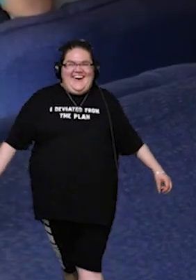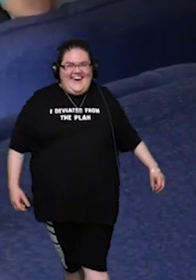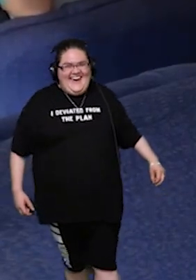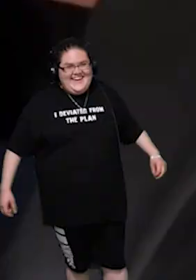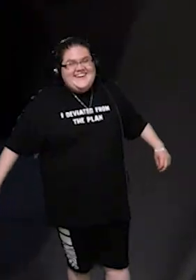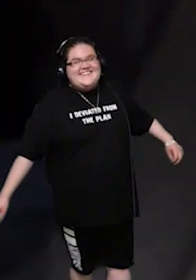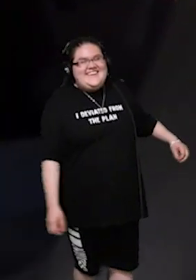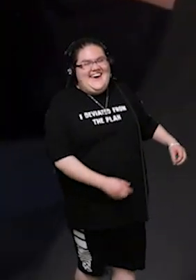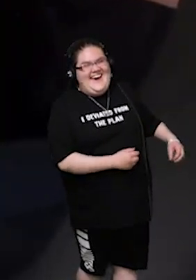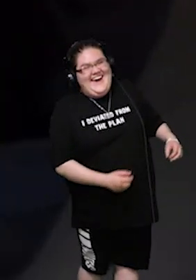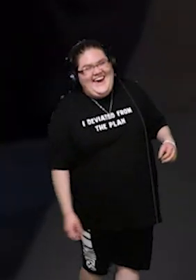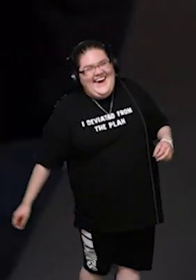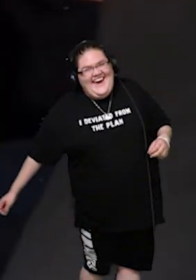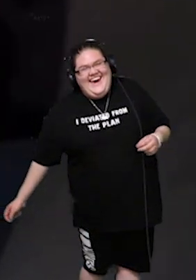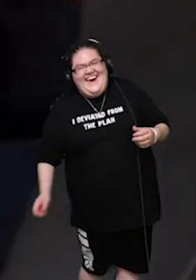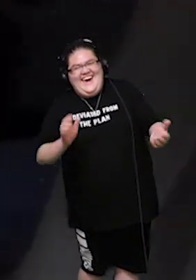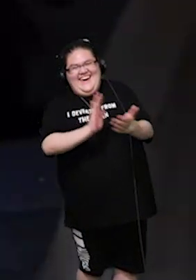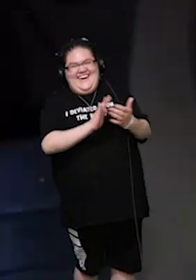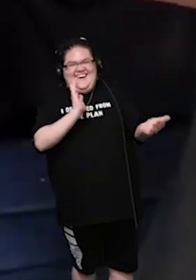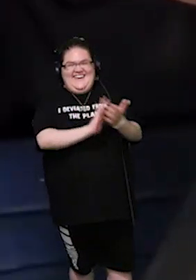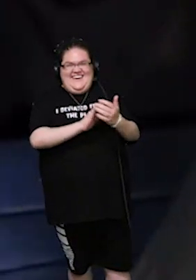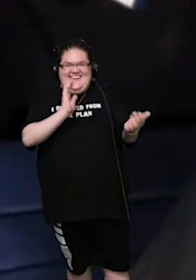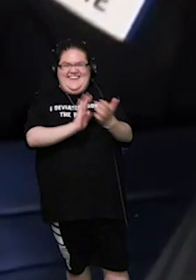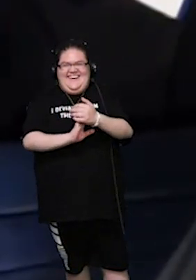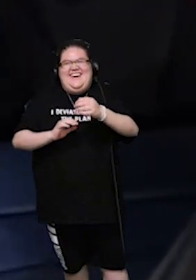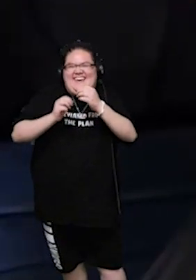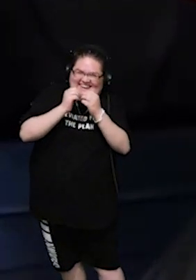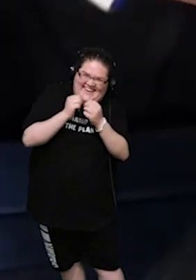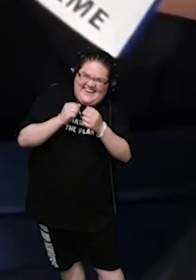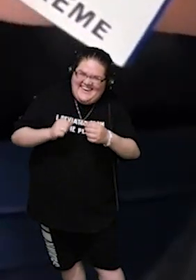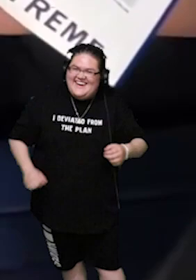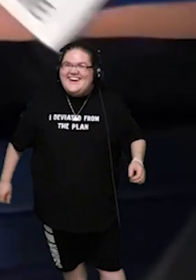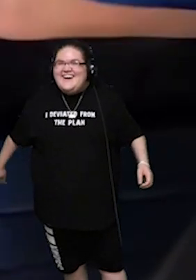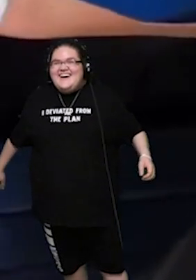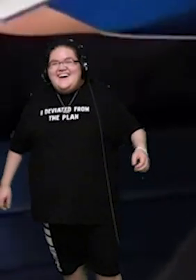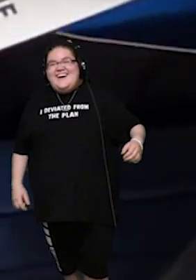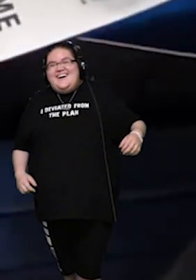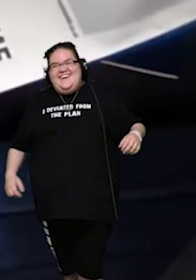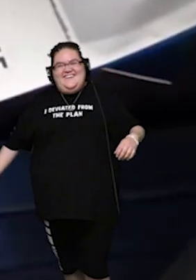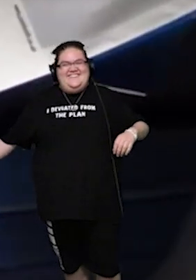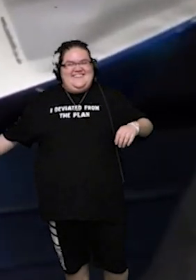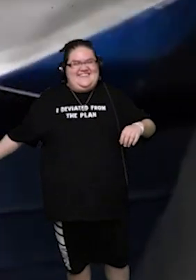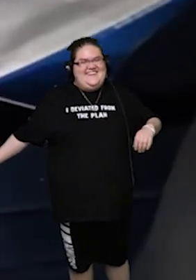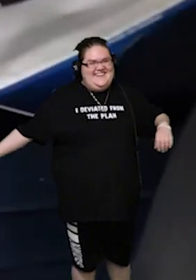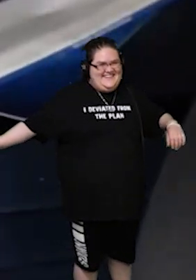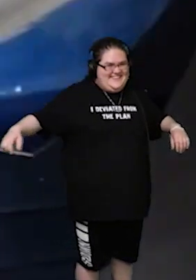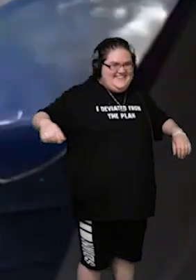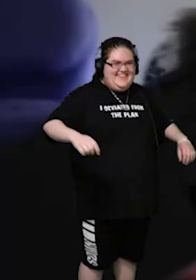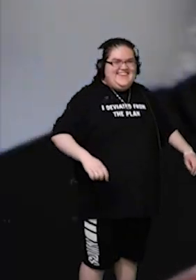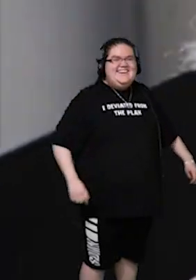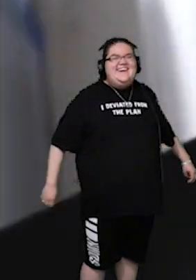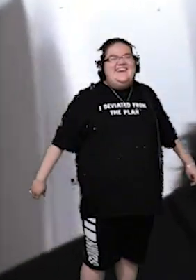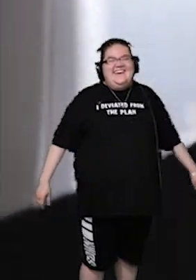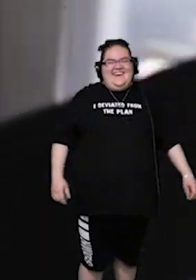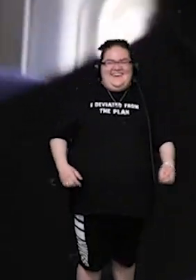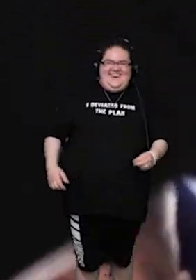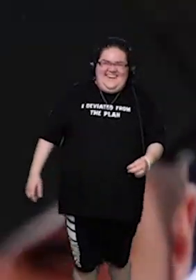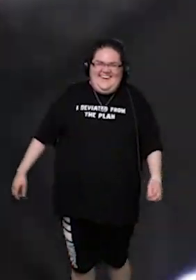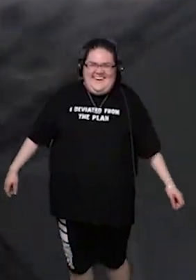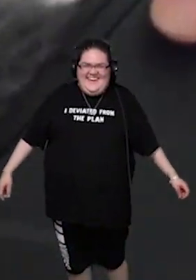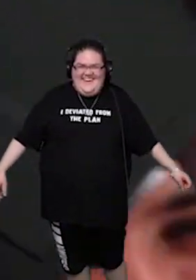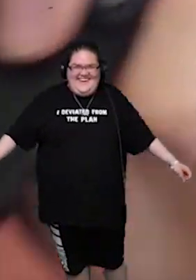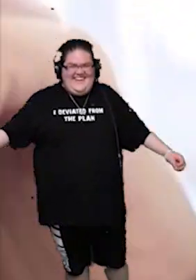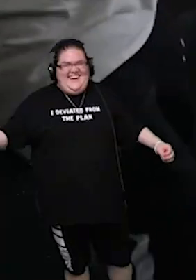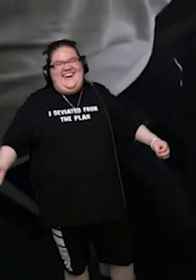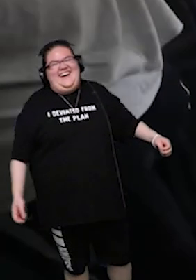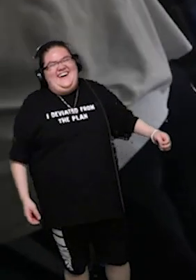Hang on, man. I'll check behind them. Yeah, do you know what? Yeah, Jesus! Oh, I'm eating I don't really